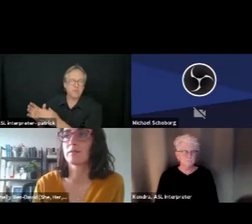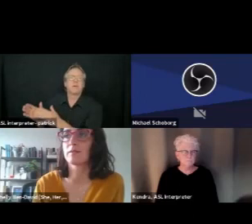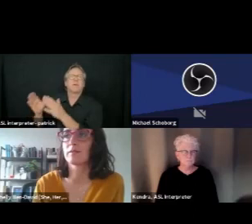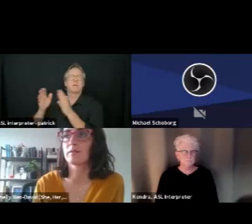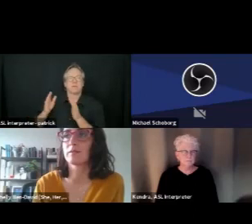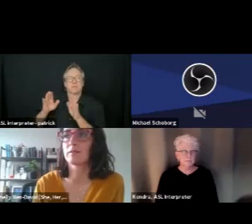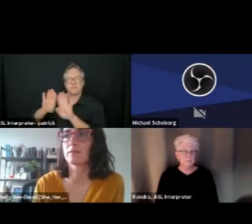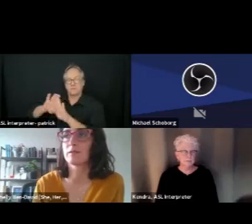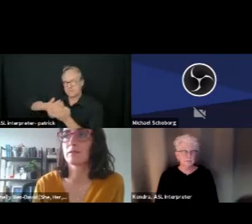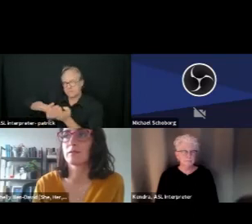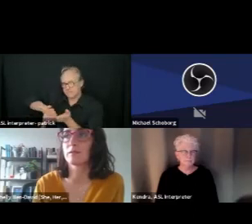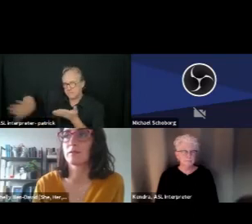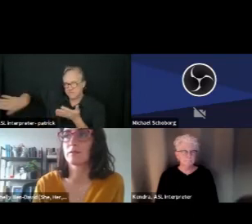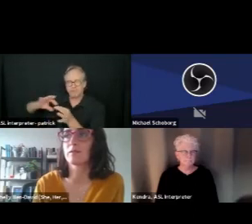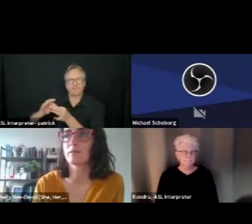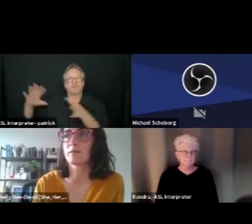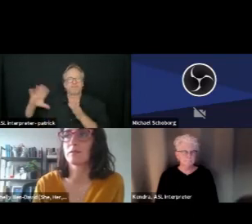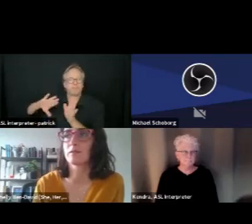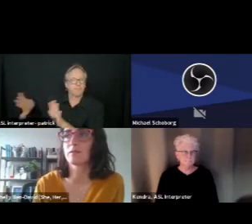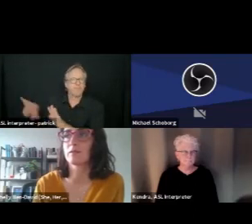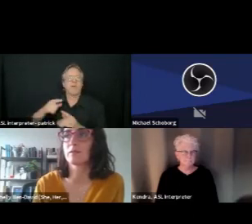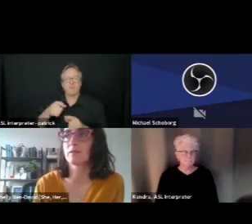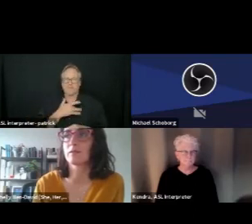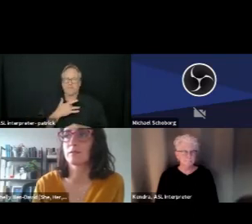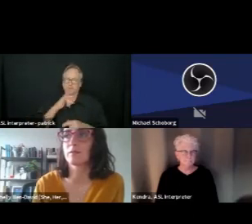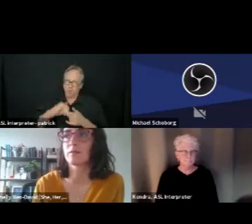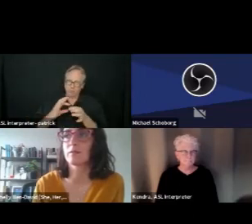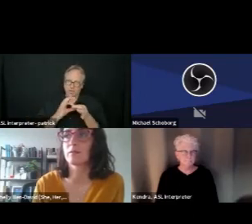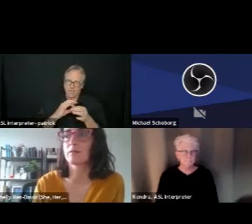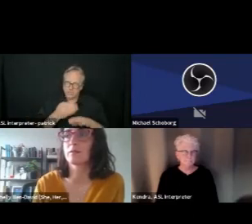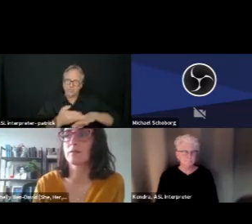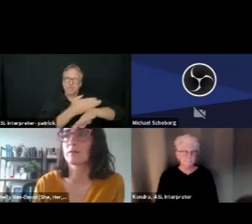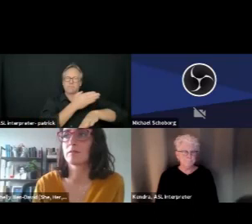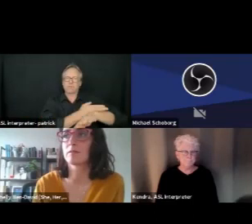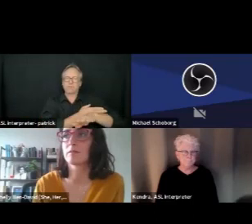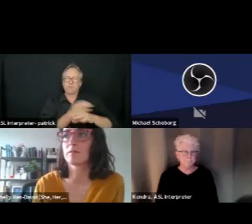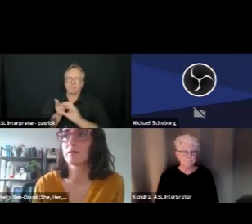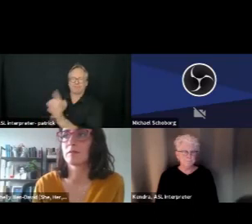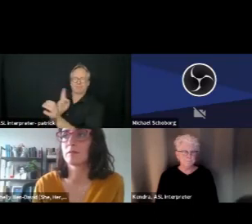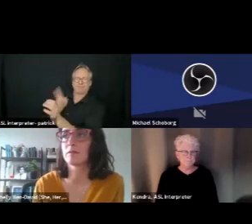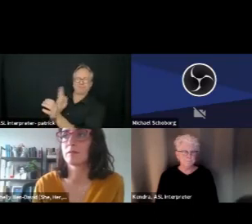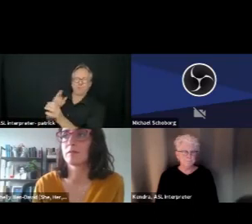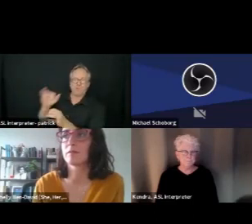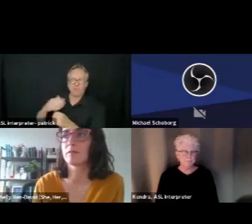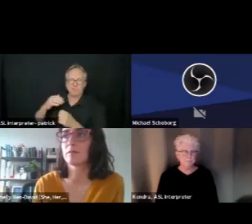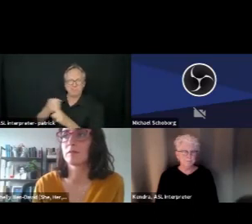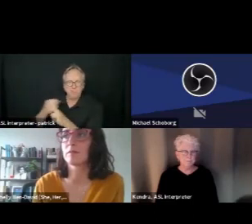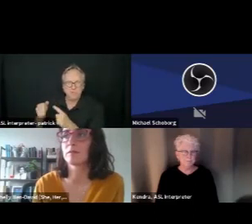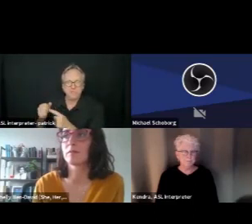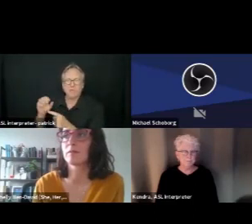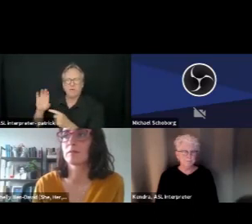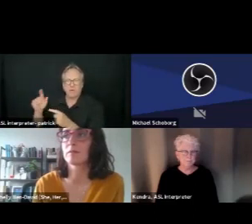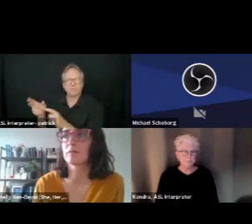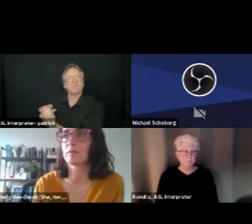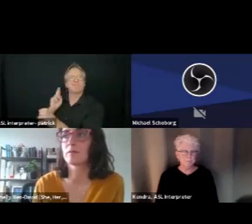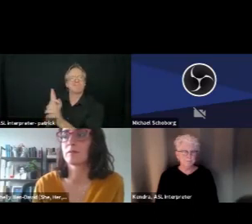shed those relationships and felt like their relationships had improved in substantial ways. And this is a quote